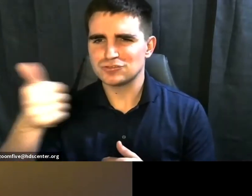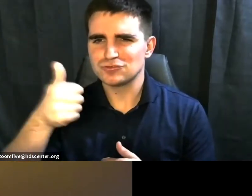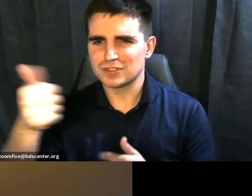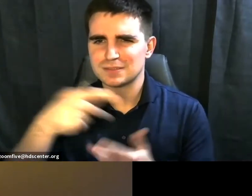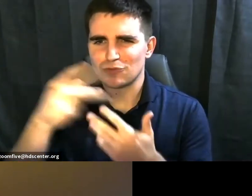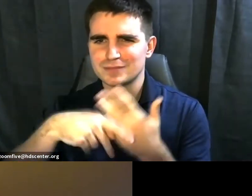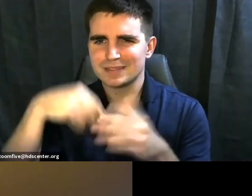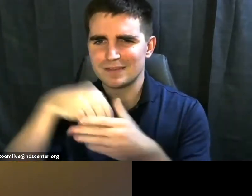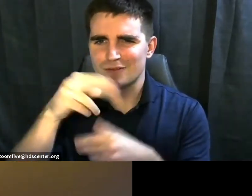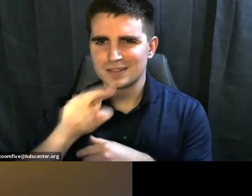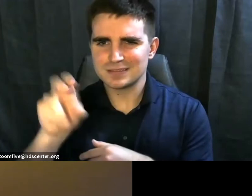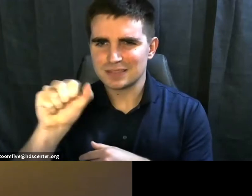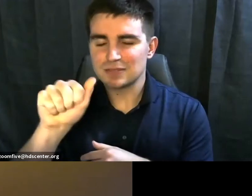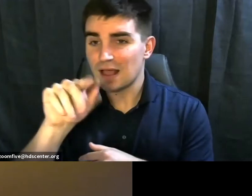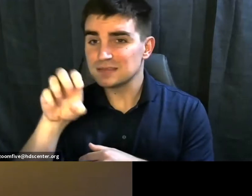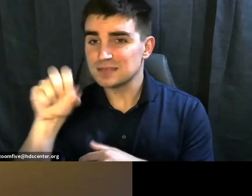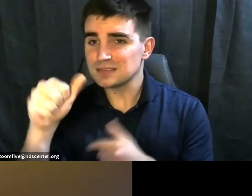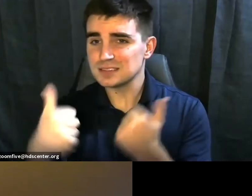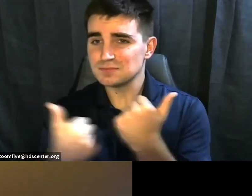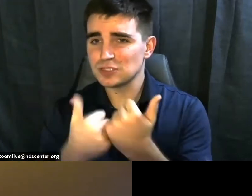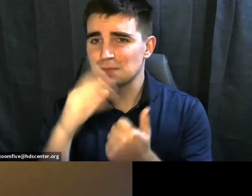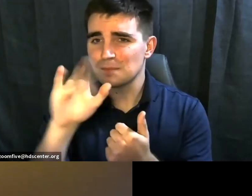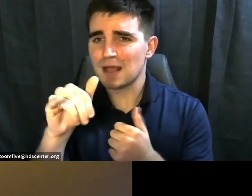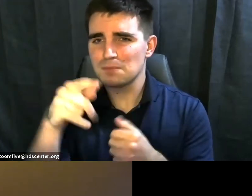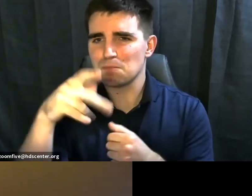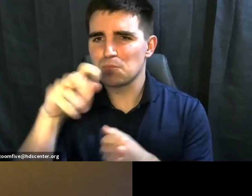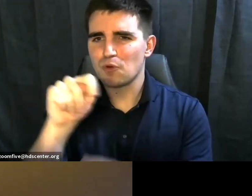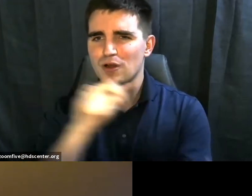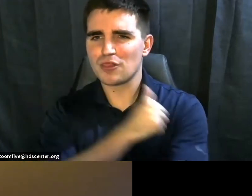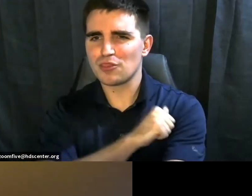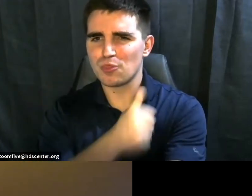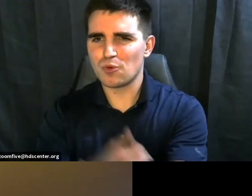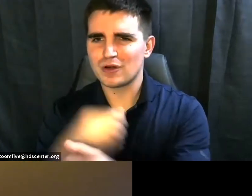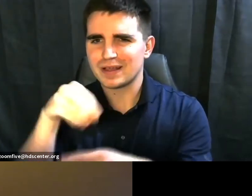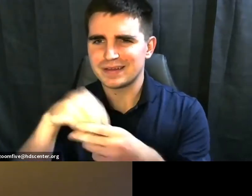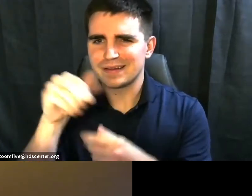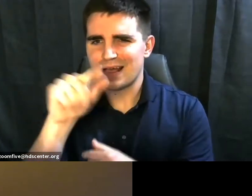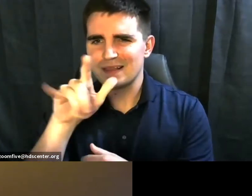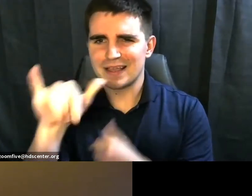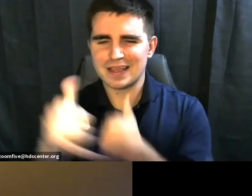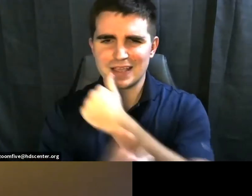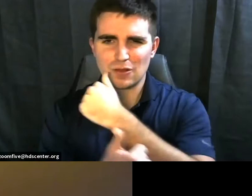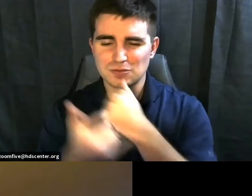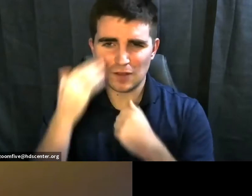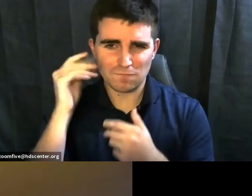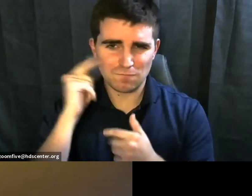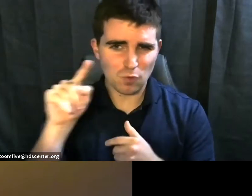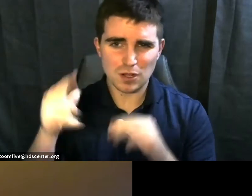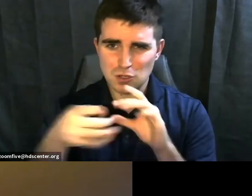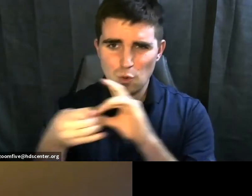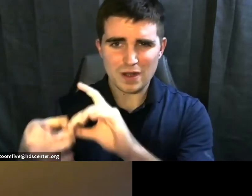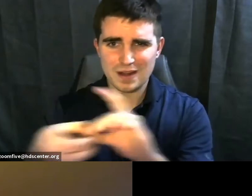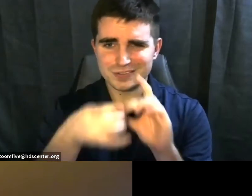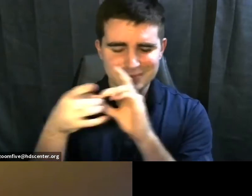by the Port Authority of Allegheny County, is known for its high-level coordination and its ADA paratransit eligibility